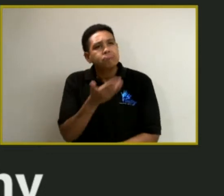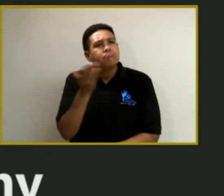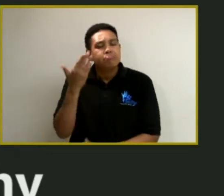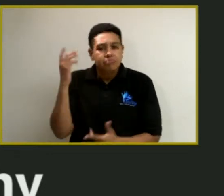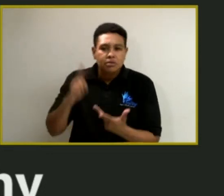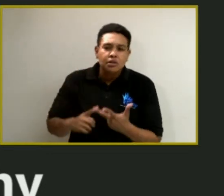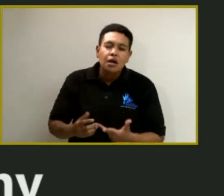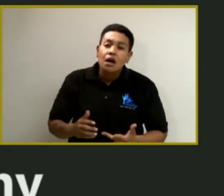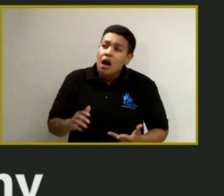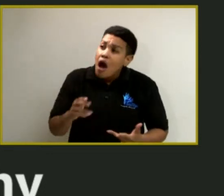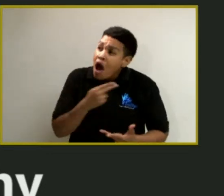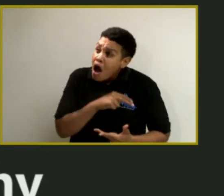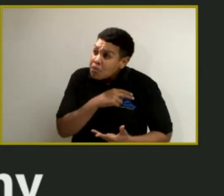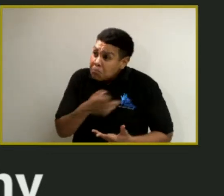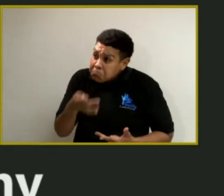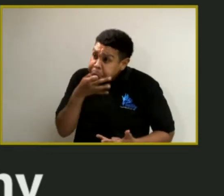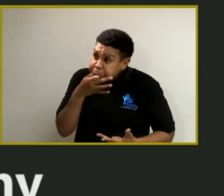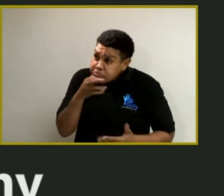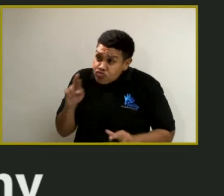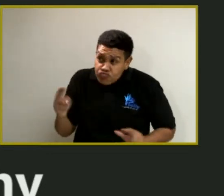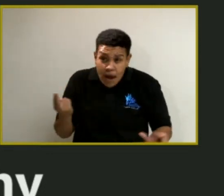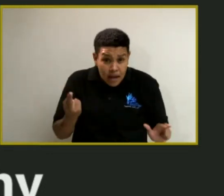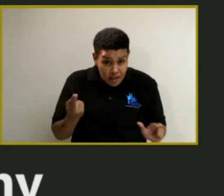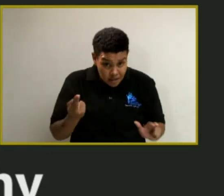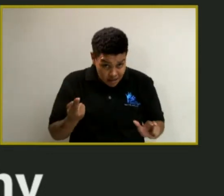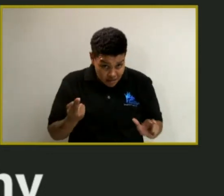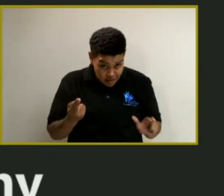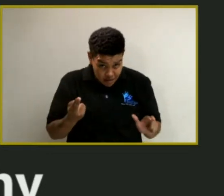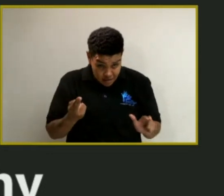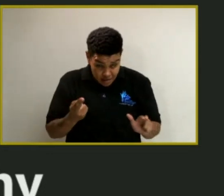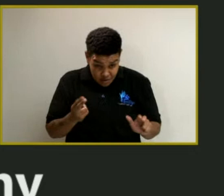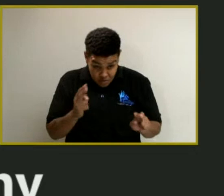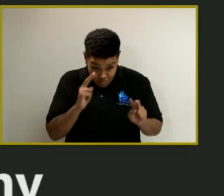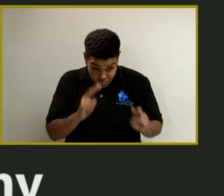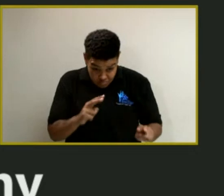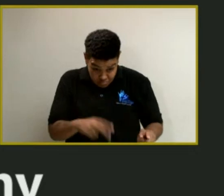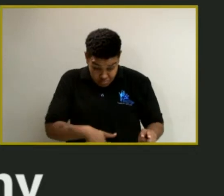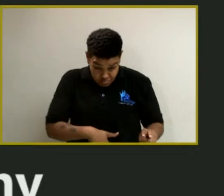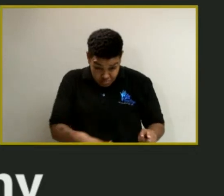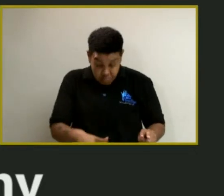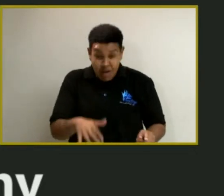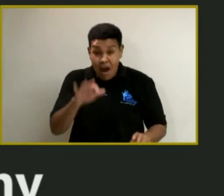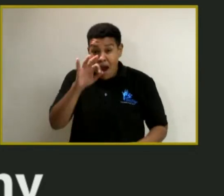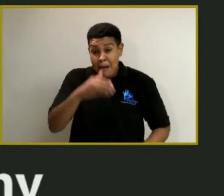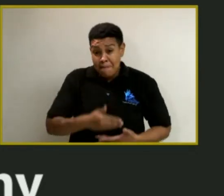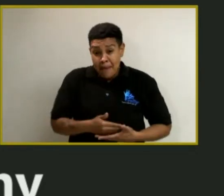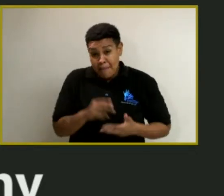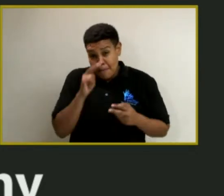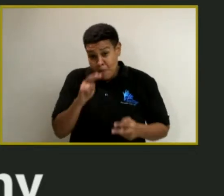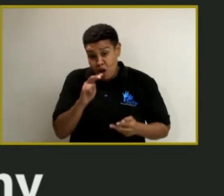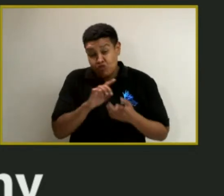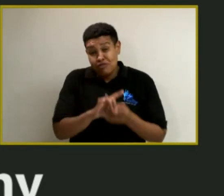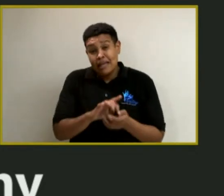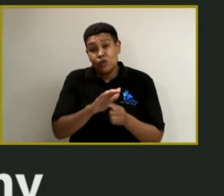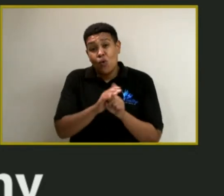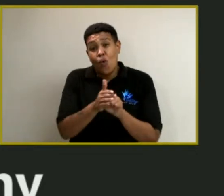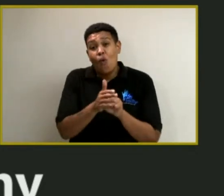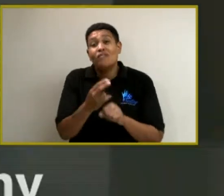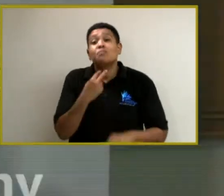are hospitals to provide maternal and fetal monitoring of pregnant women on COVID-19 wards?